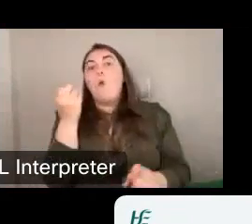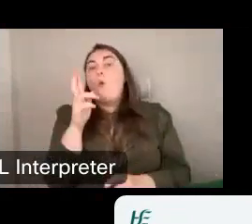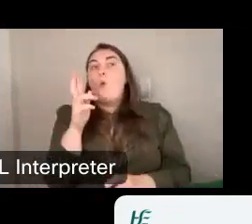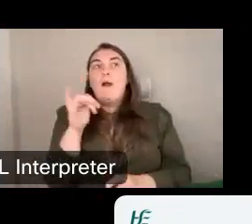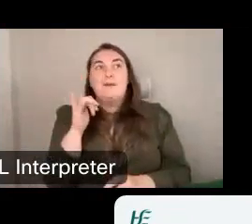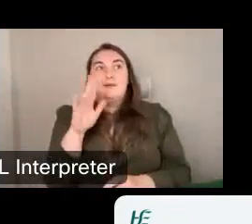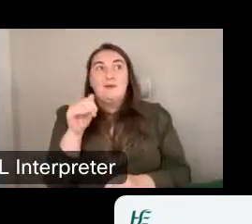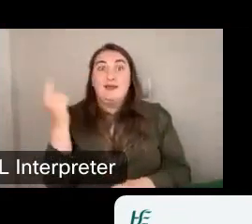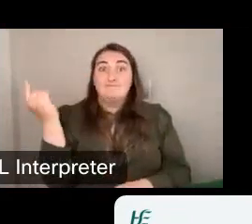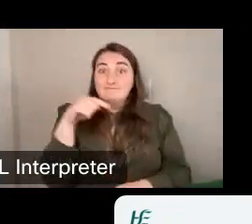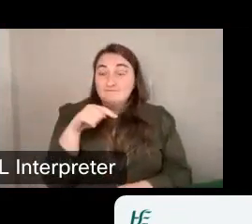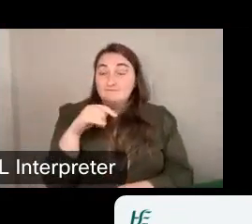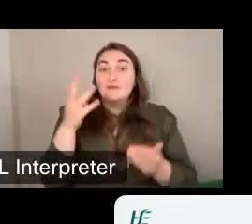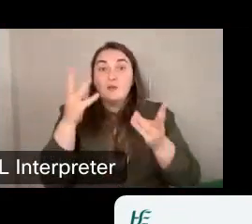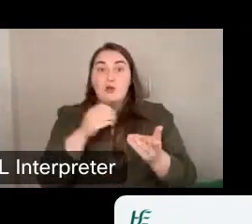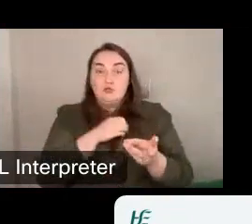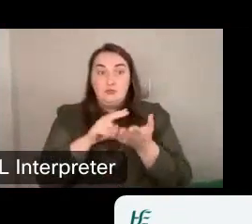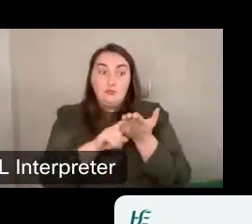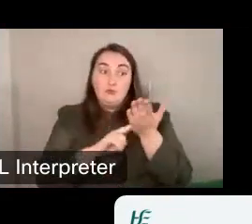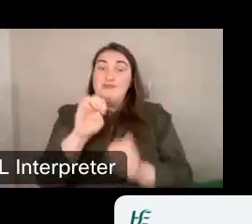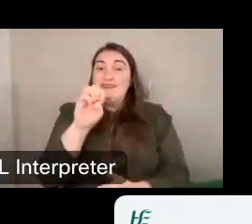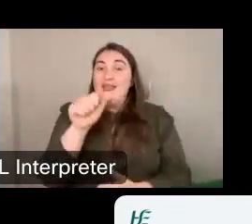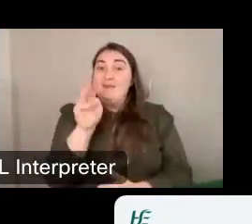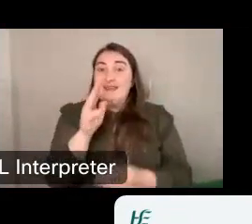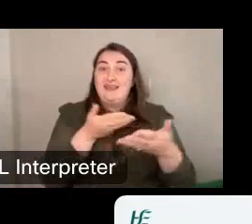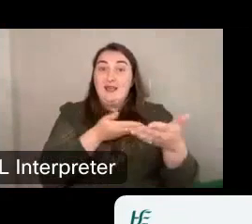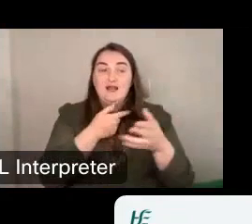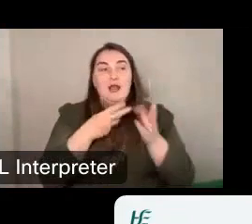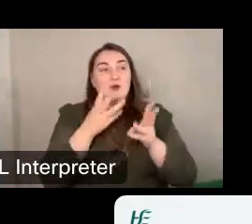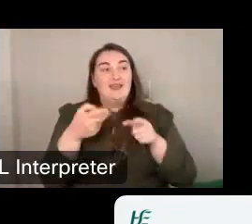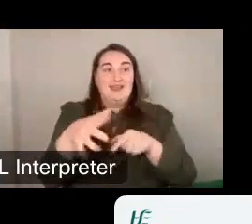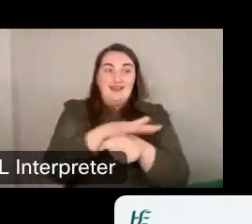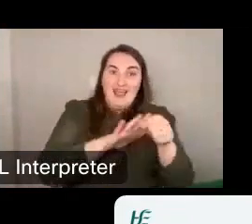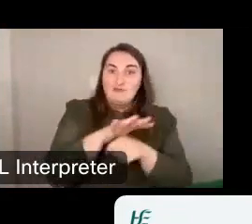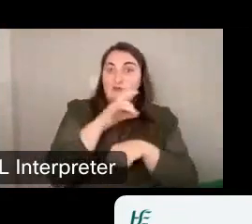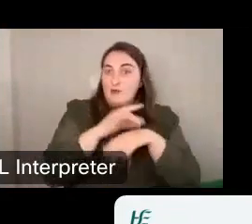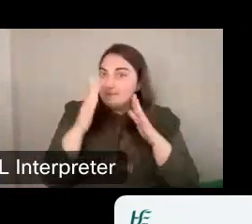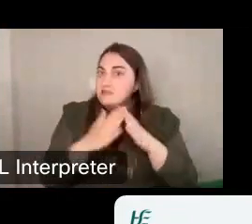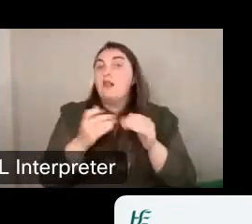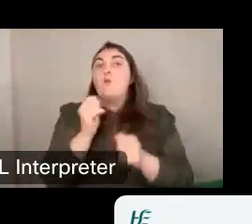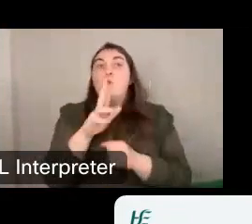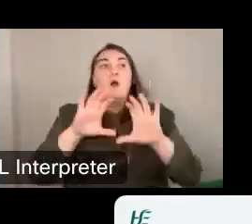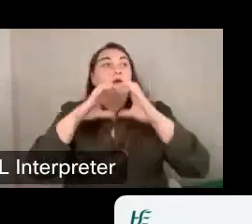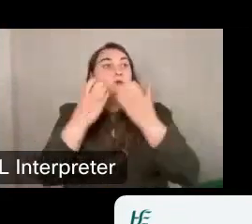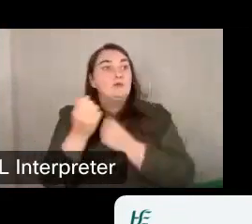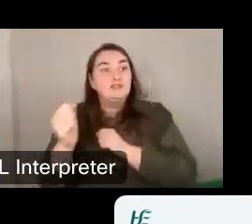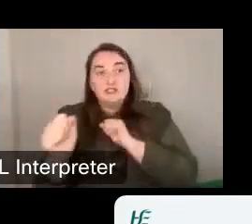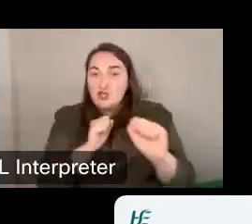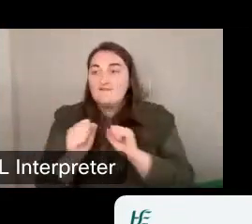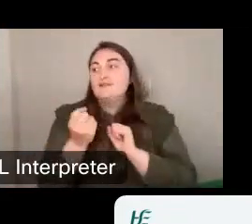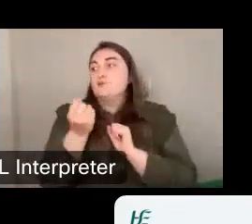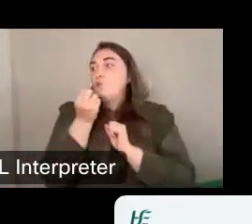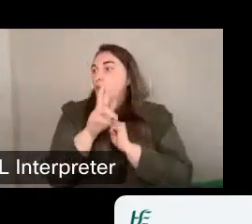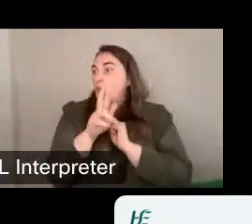through and say, look, I want to avail of EAP counselling. I work in such a hospital or in a community service, or you might be